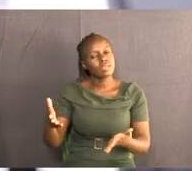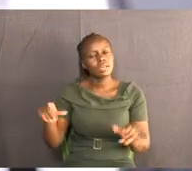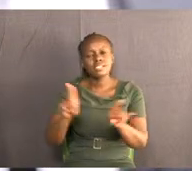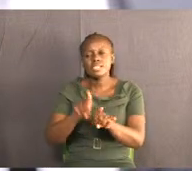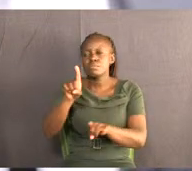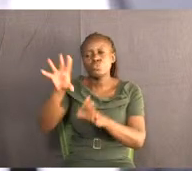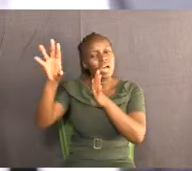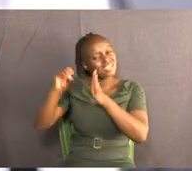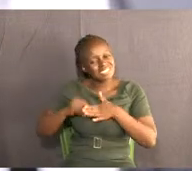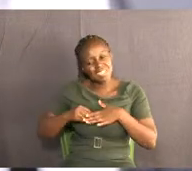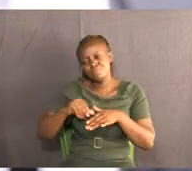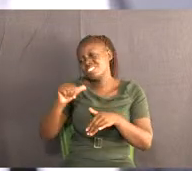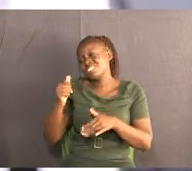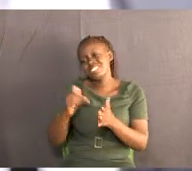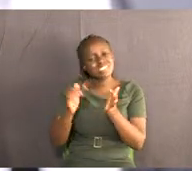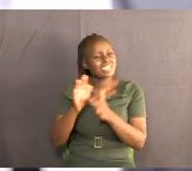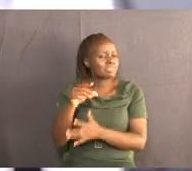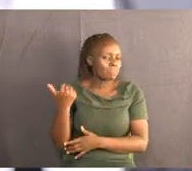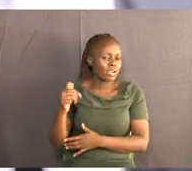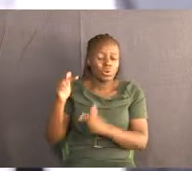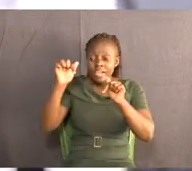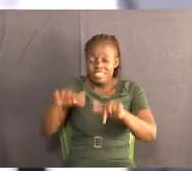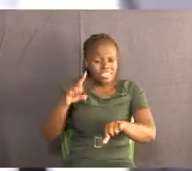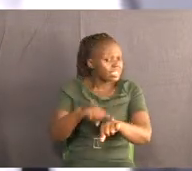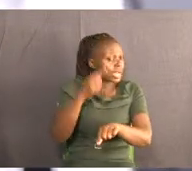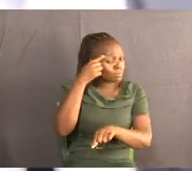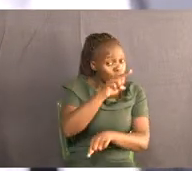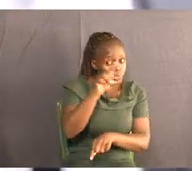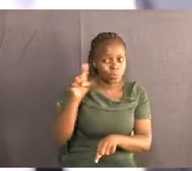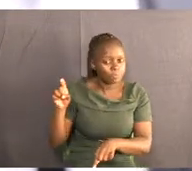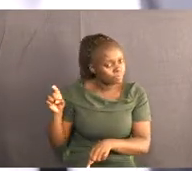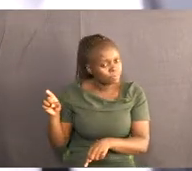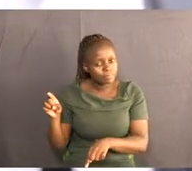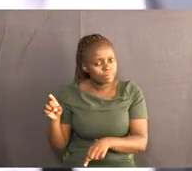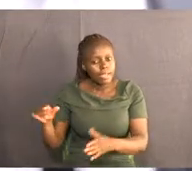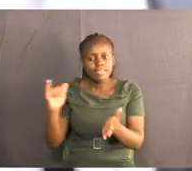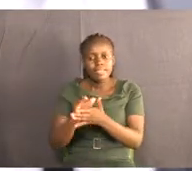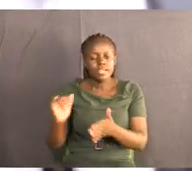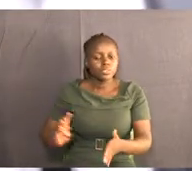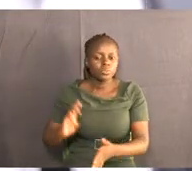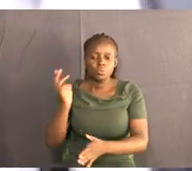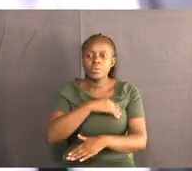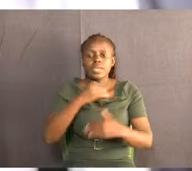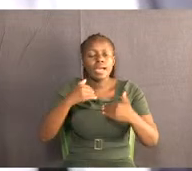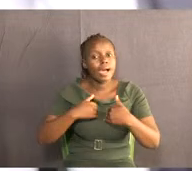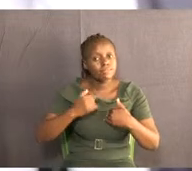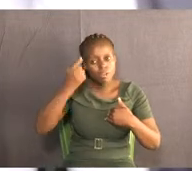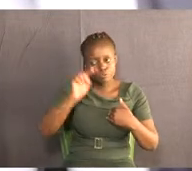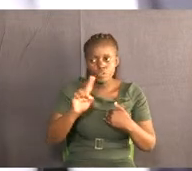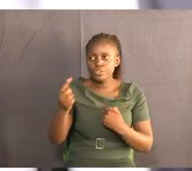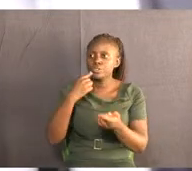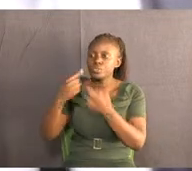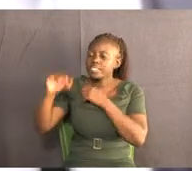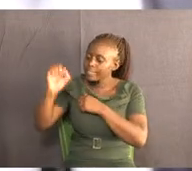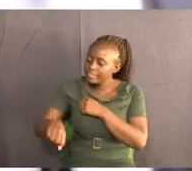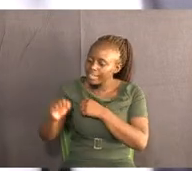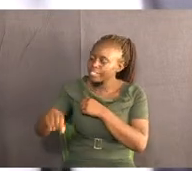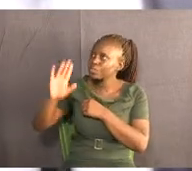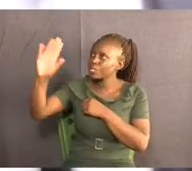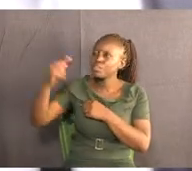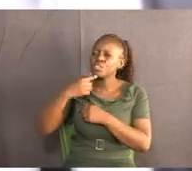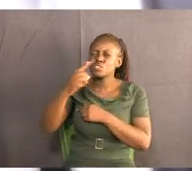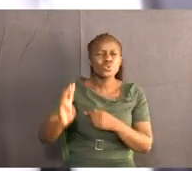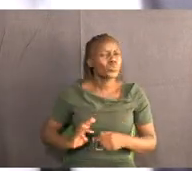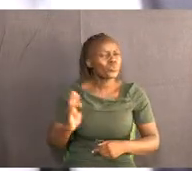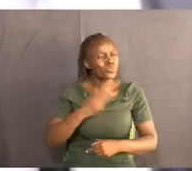born again, this is an opportunity for you that we have set up for you to say yes to him. And so we are ready to